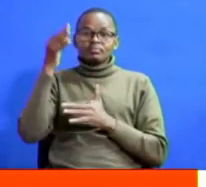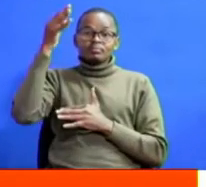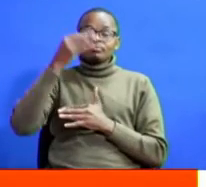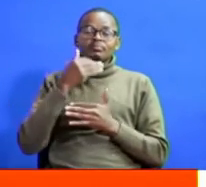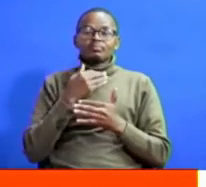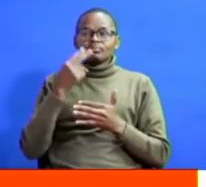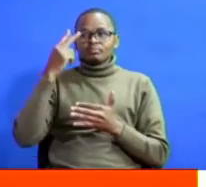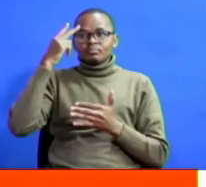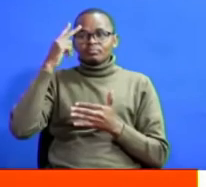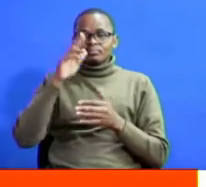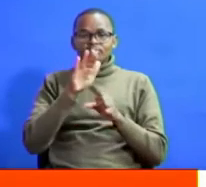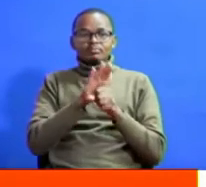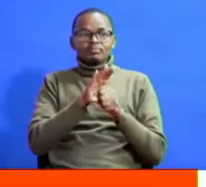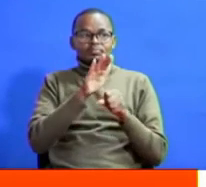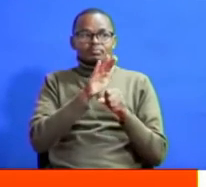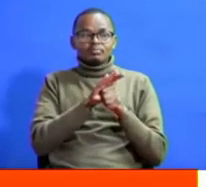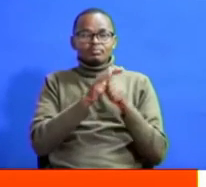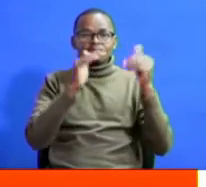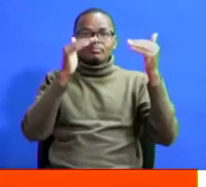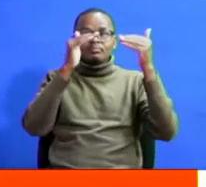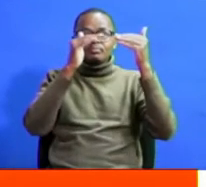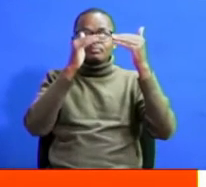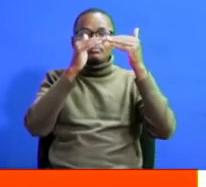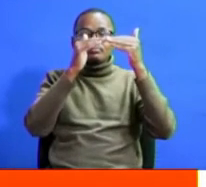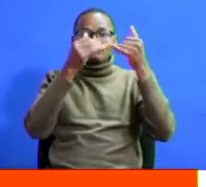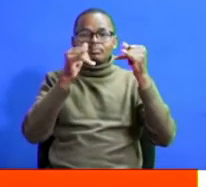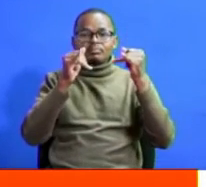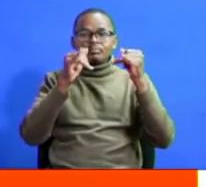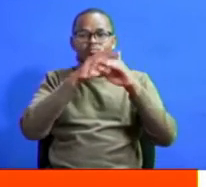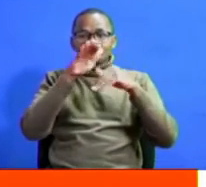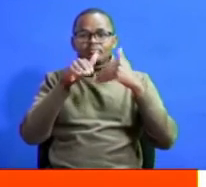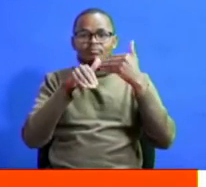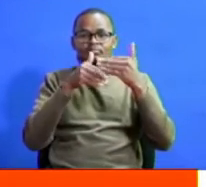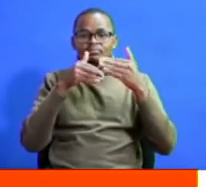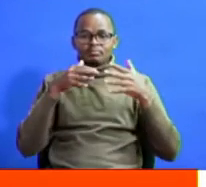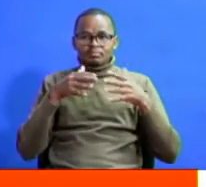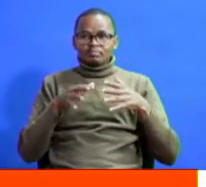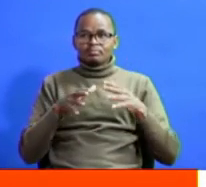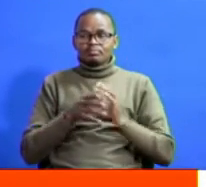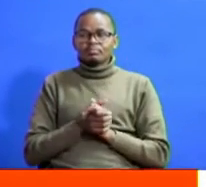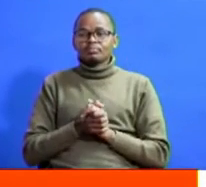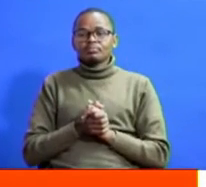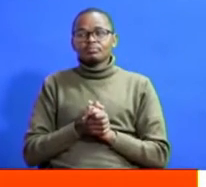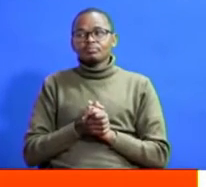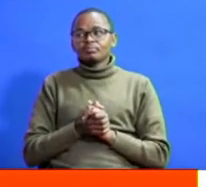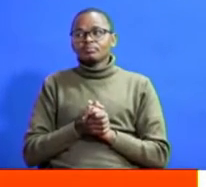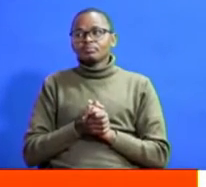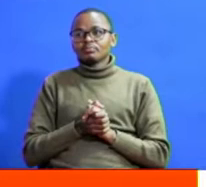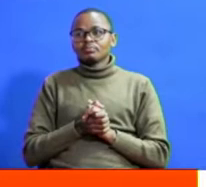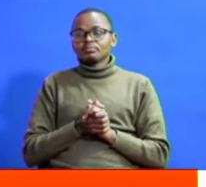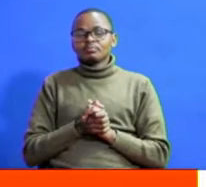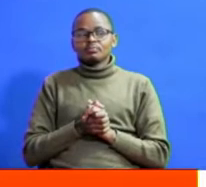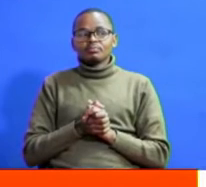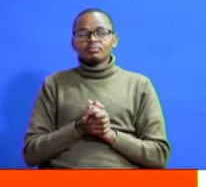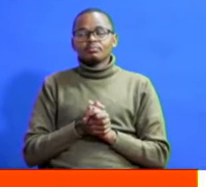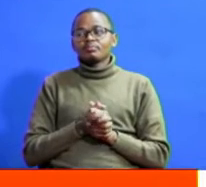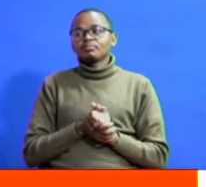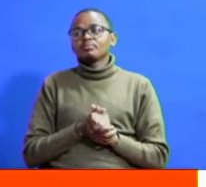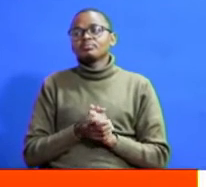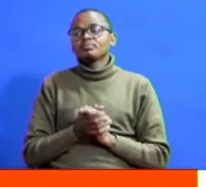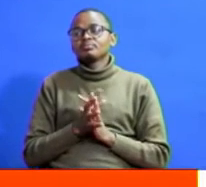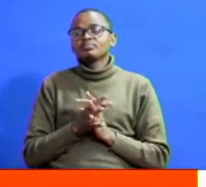see more level playground being given to all candidates. Mm-hmm. Yeah. If you may just add.